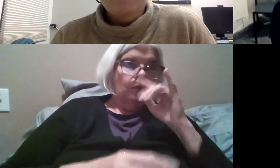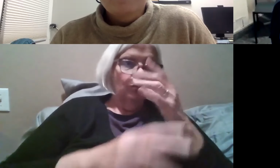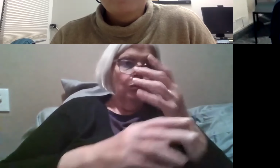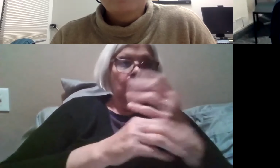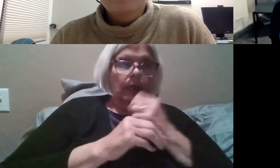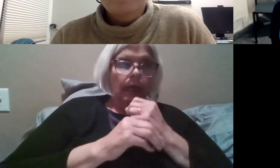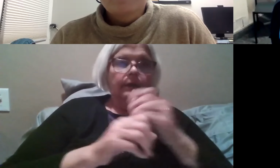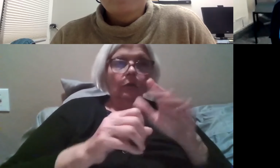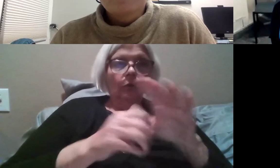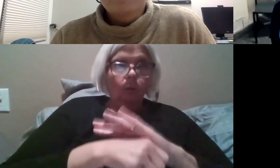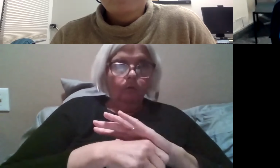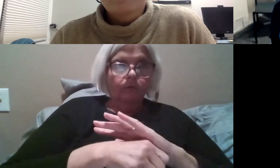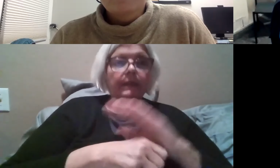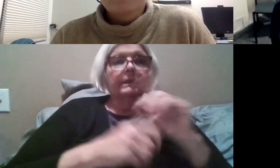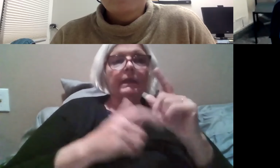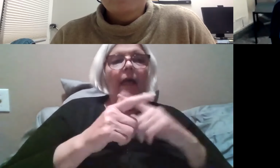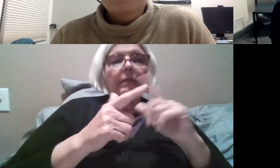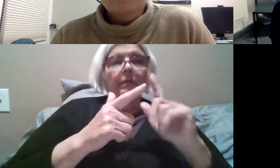about,